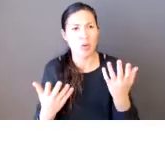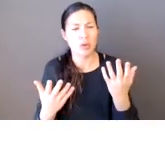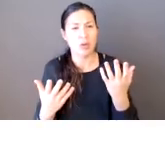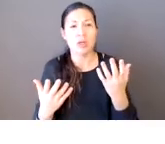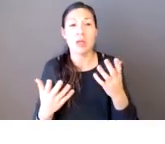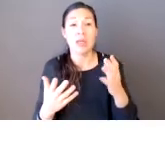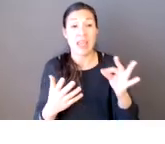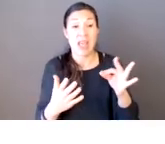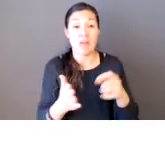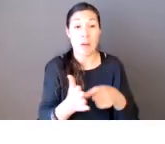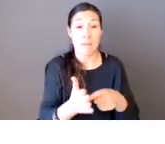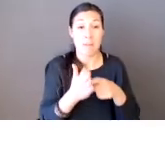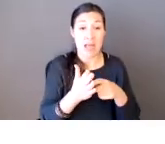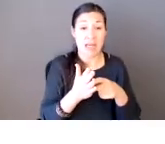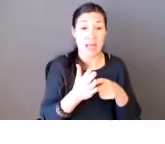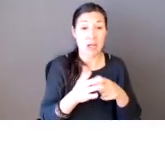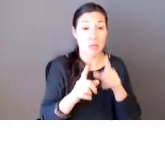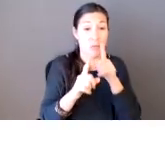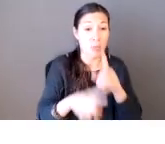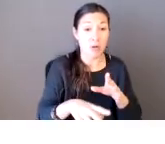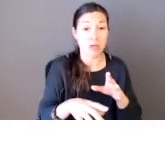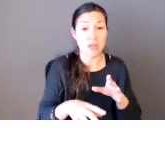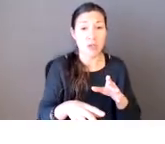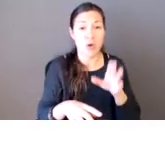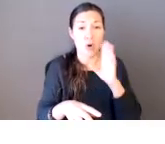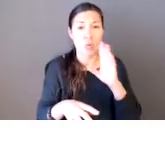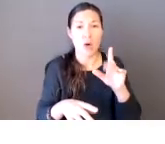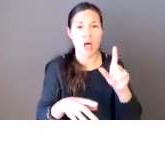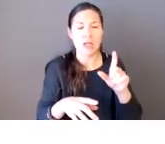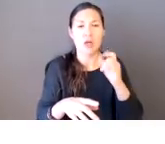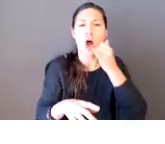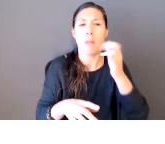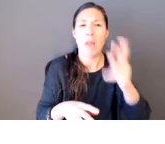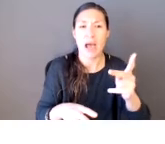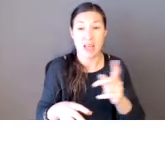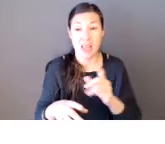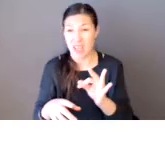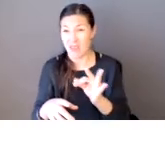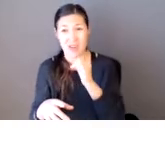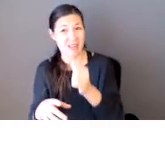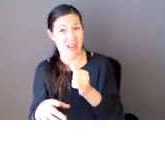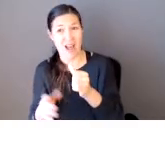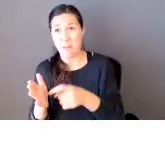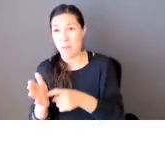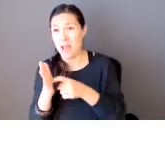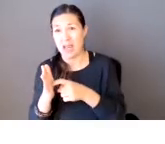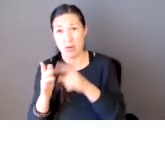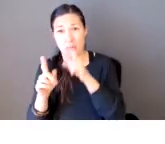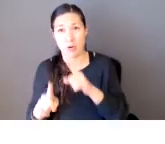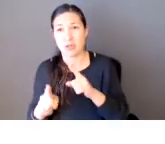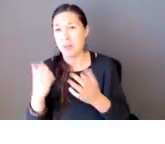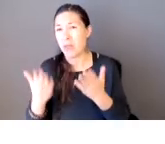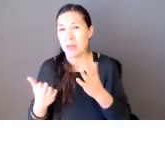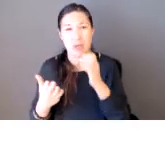not. They don't have to regulation-wise call mandated or non-mandated reporters back before they screen something